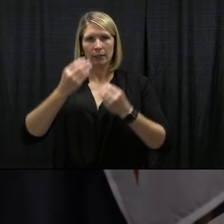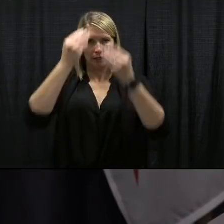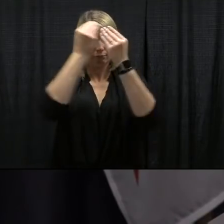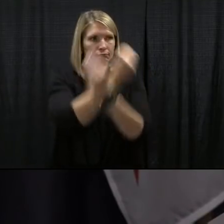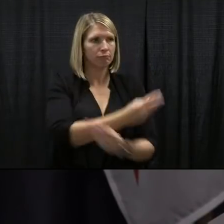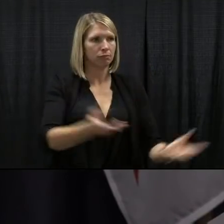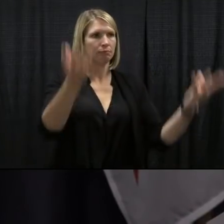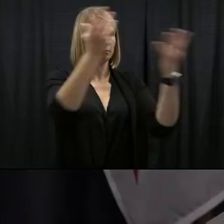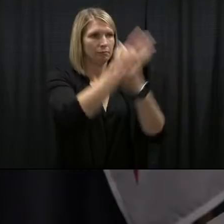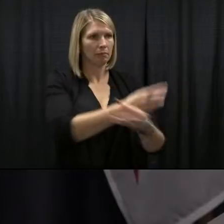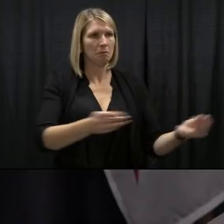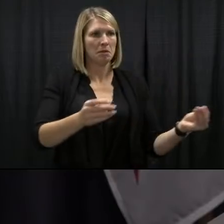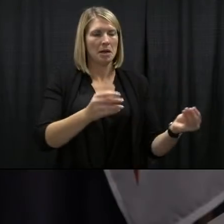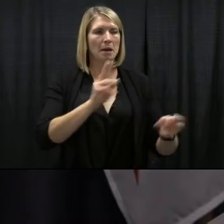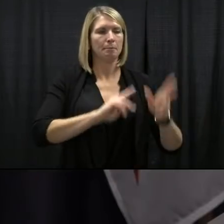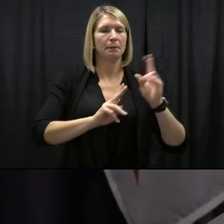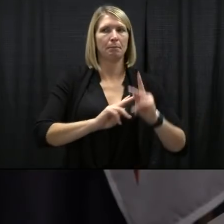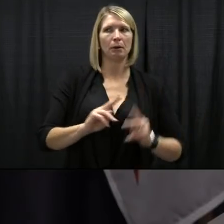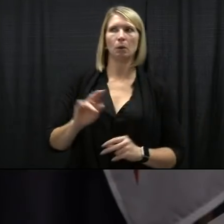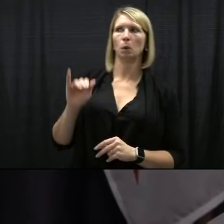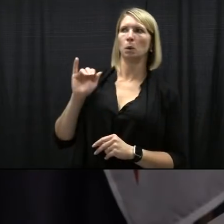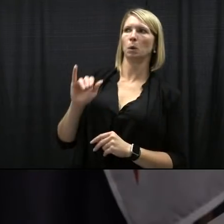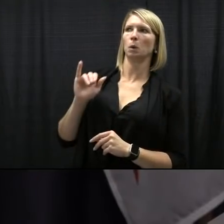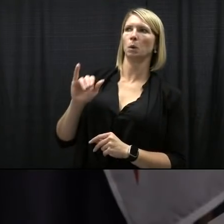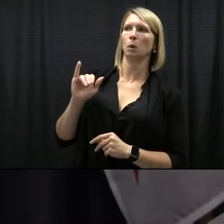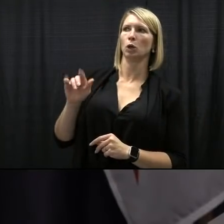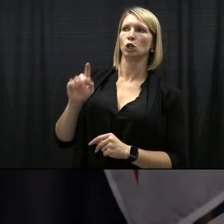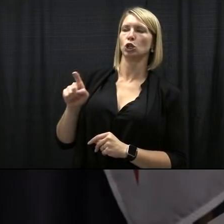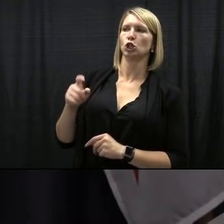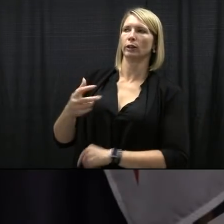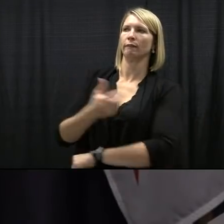outbreak areas. Vaccine availability is